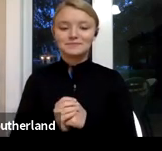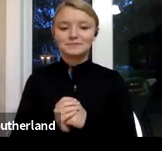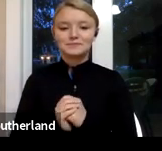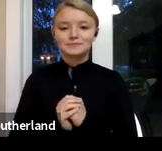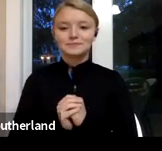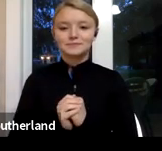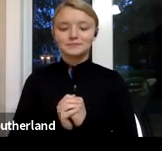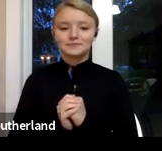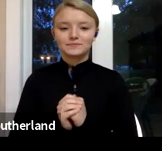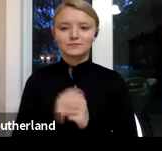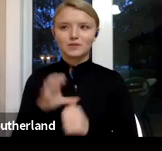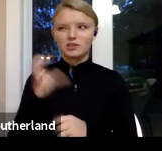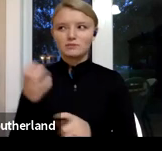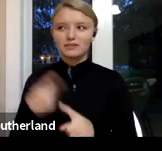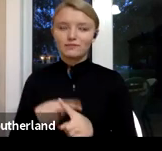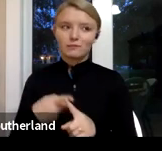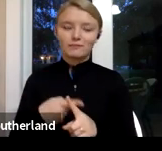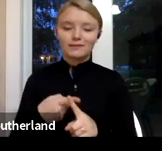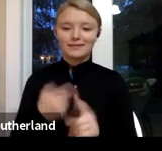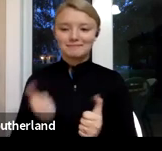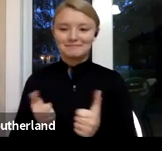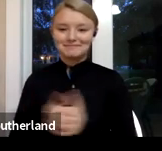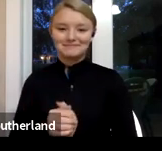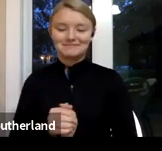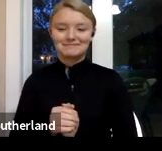Christmas every month. There we go. There you go. Brief.